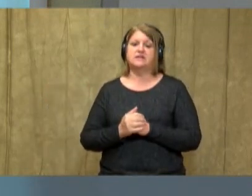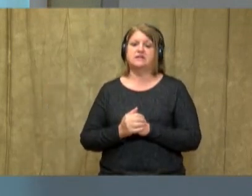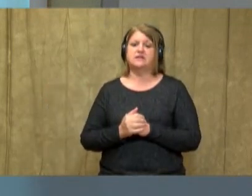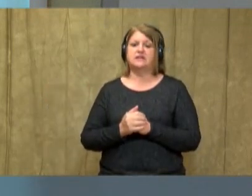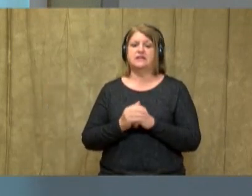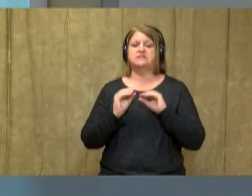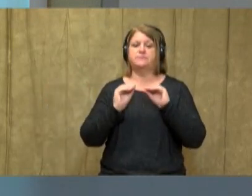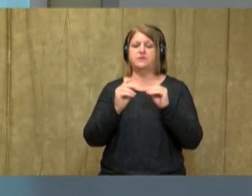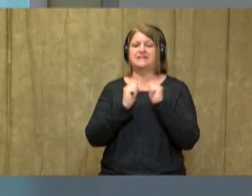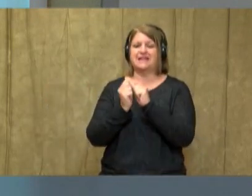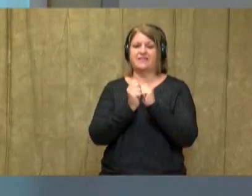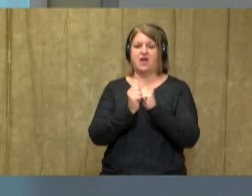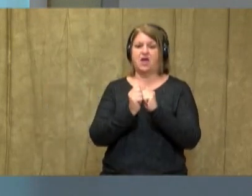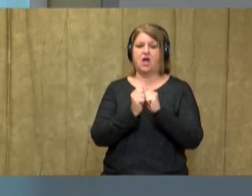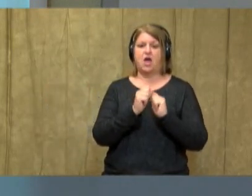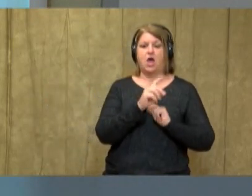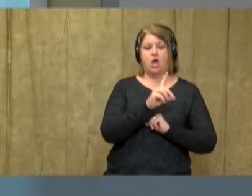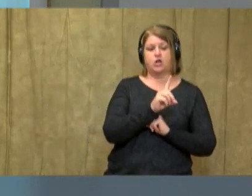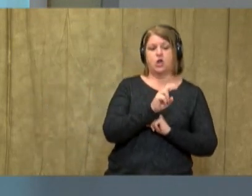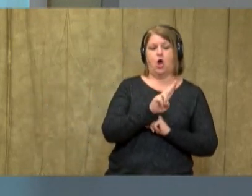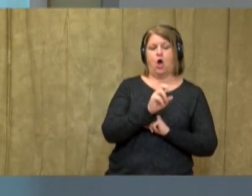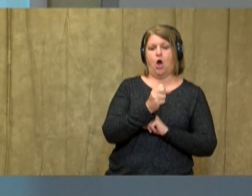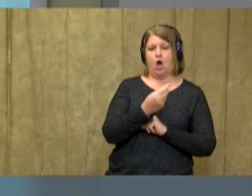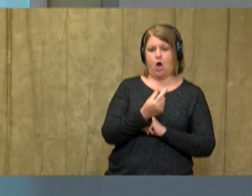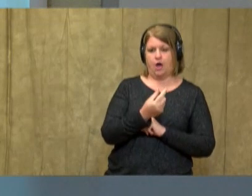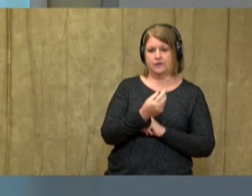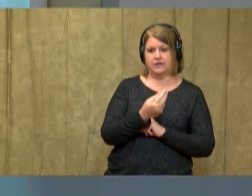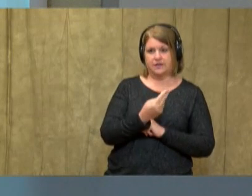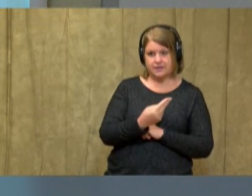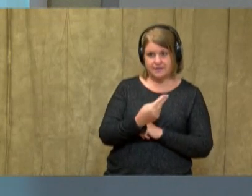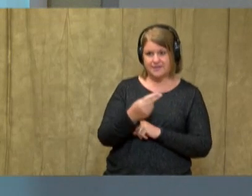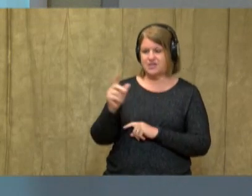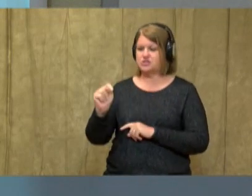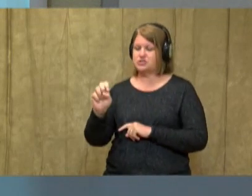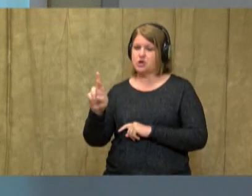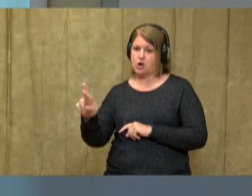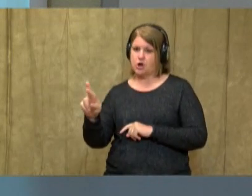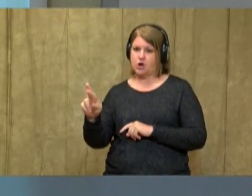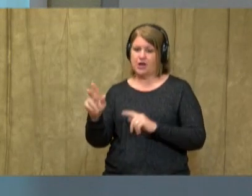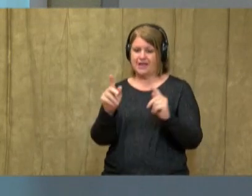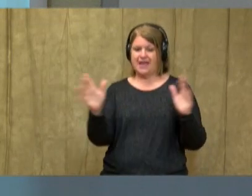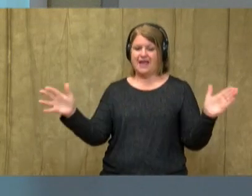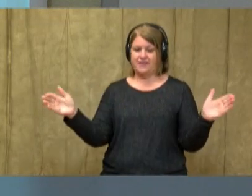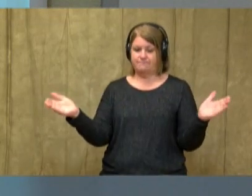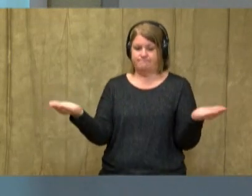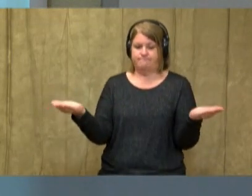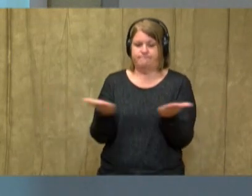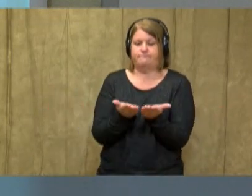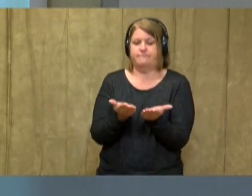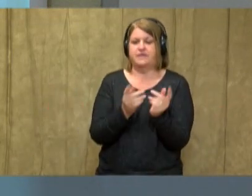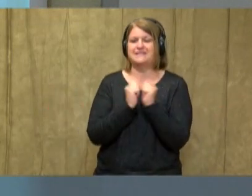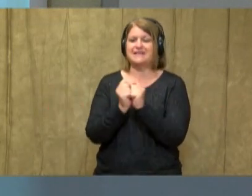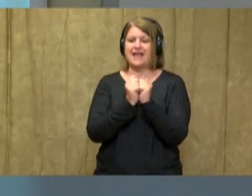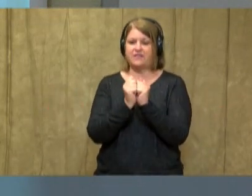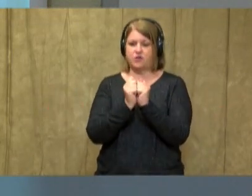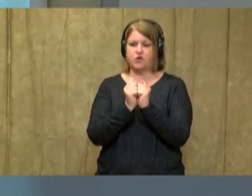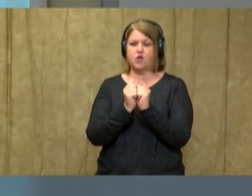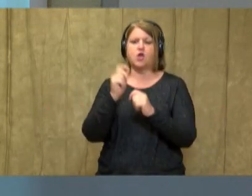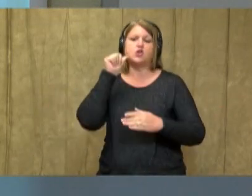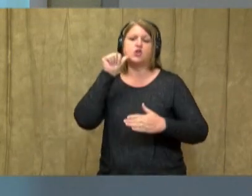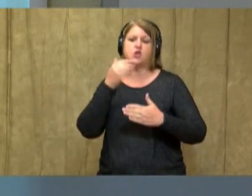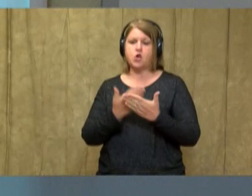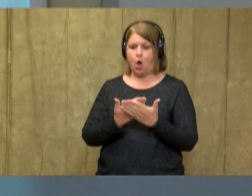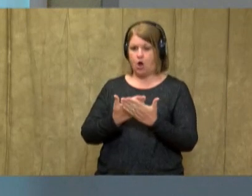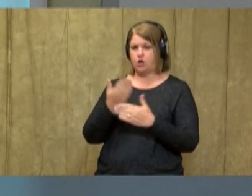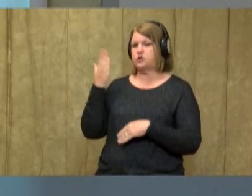word. Daughter. Put it together. What's our word? Daughter. Good job. Look at